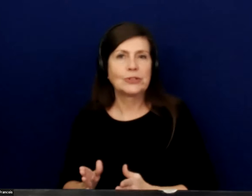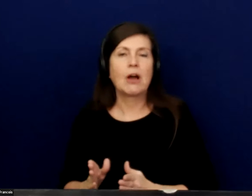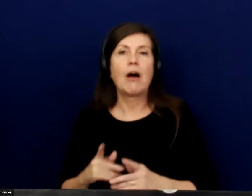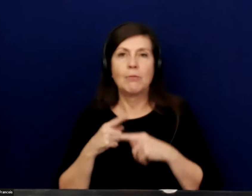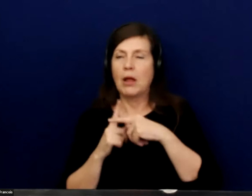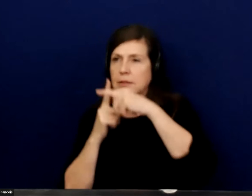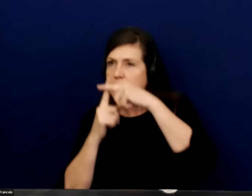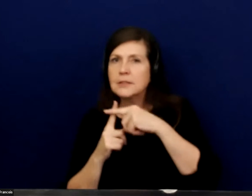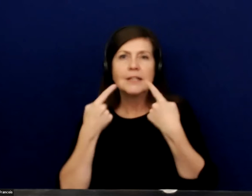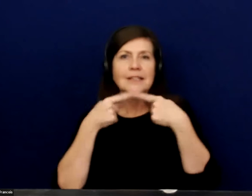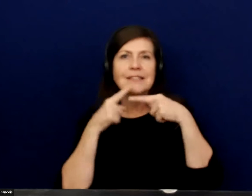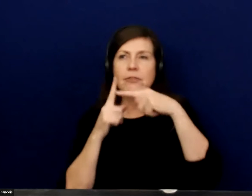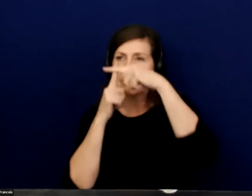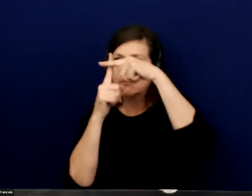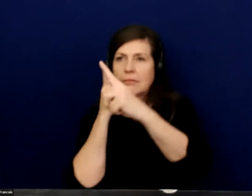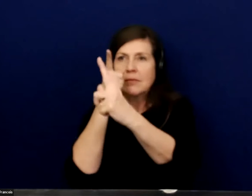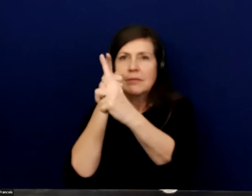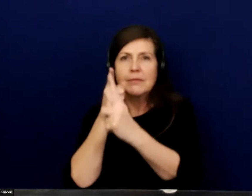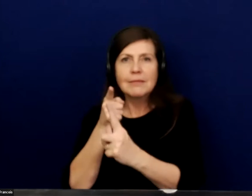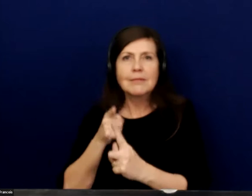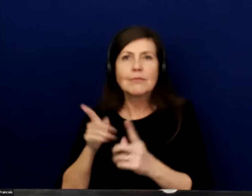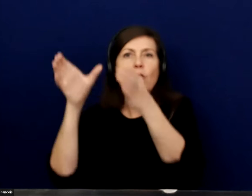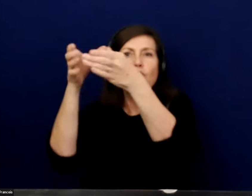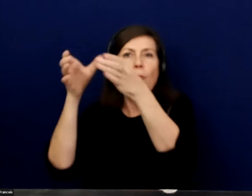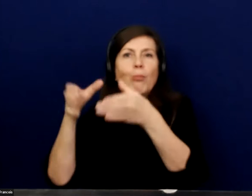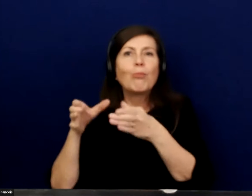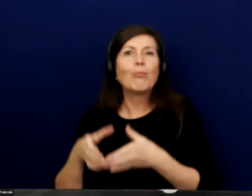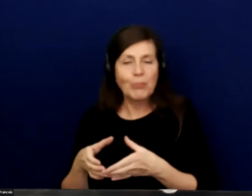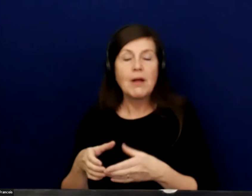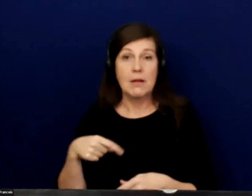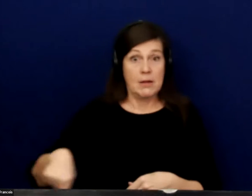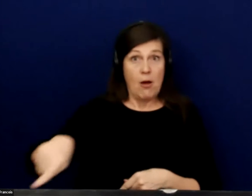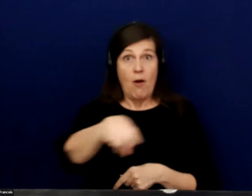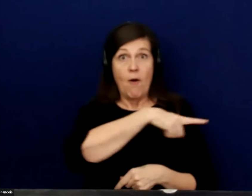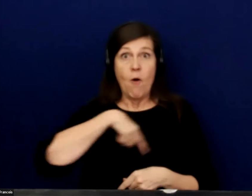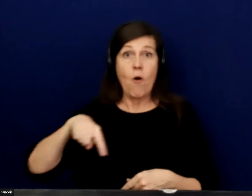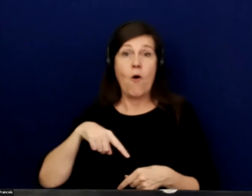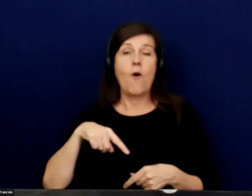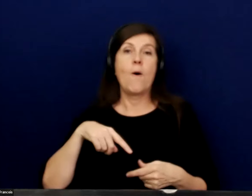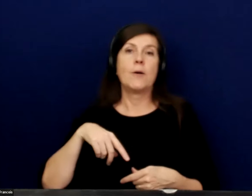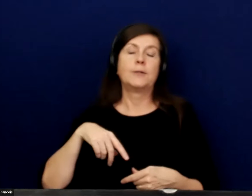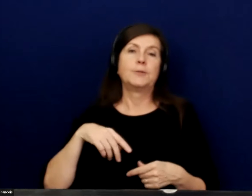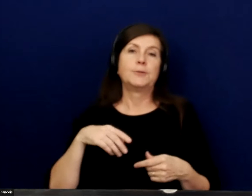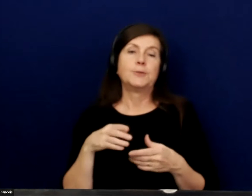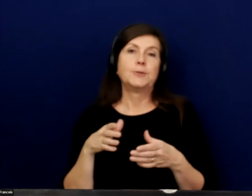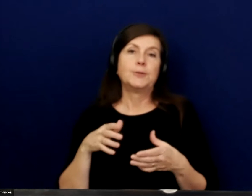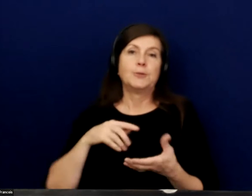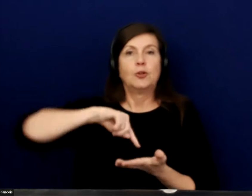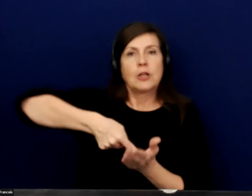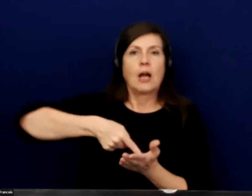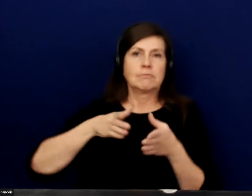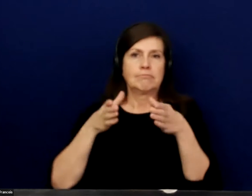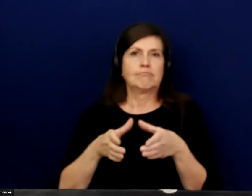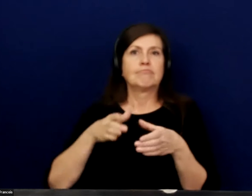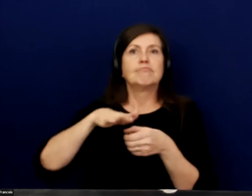groups together. So this is very interesting that the whole municipality is working together in this solution, which is